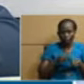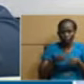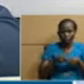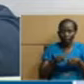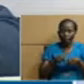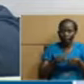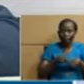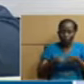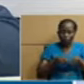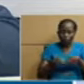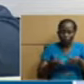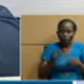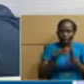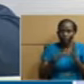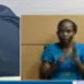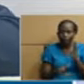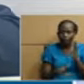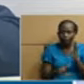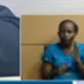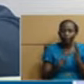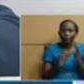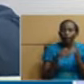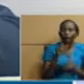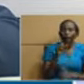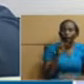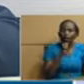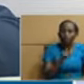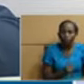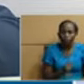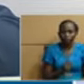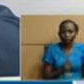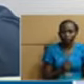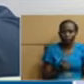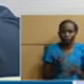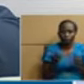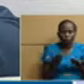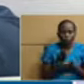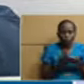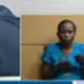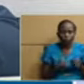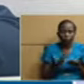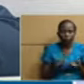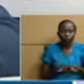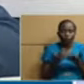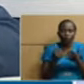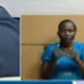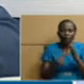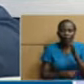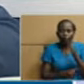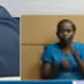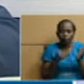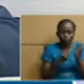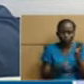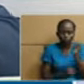age poverty. Of course, there are others, and a mirror of kind of unemployment, which is the withdrawal benefit under NSSF